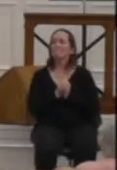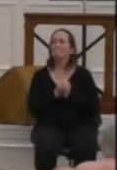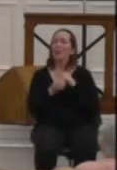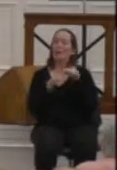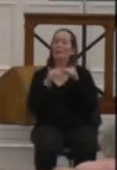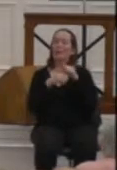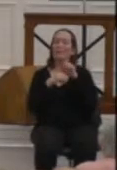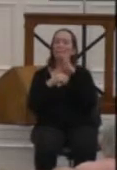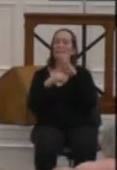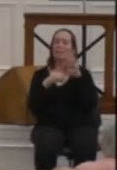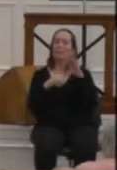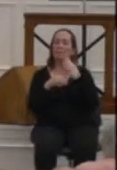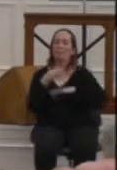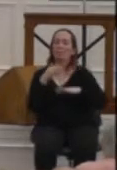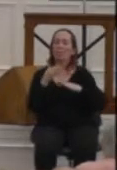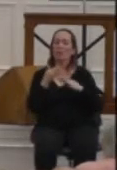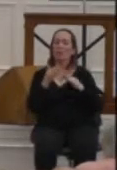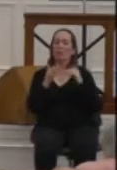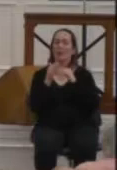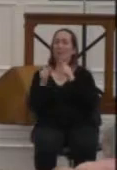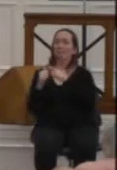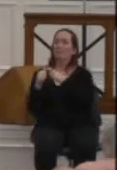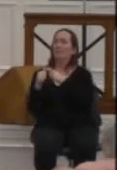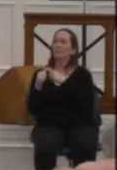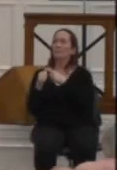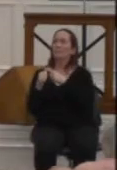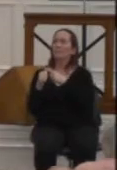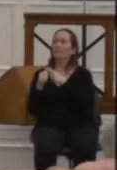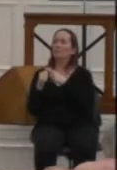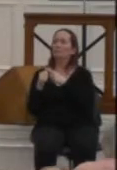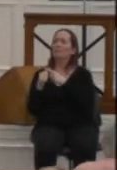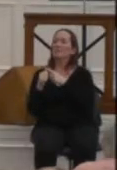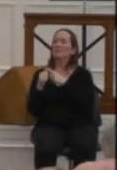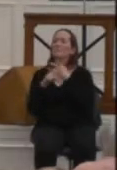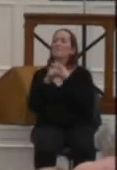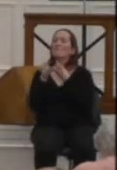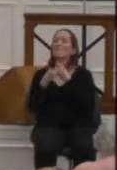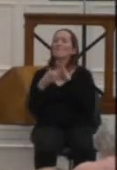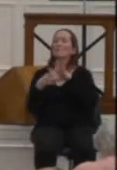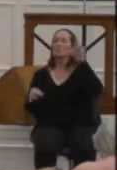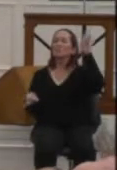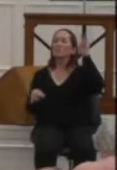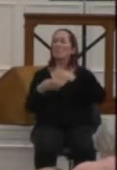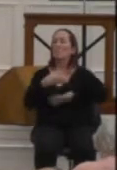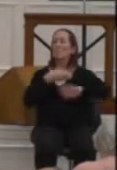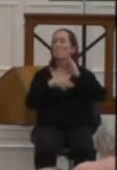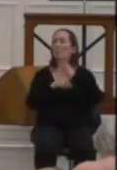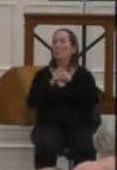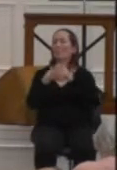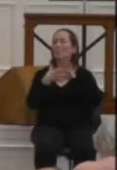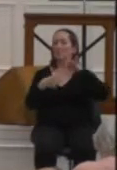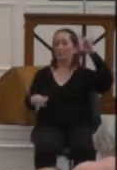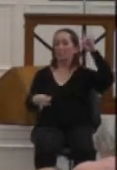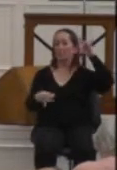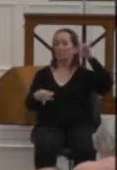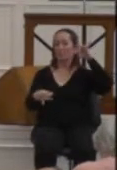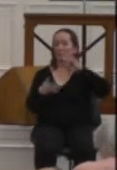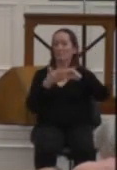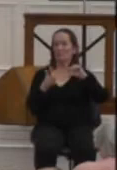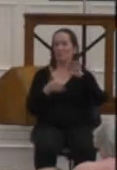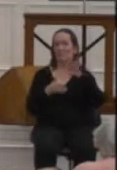again. Number one is, it says, of the Spirit. Born of the Spirit in verses 5 and